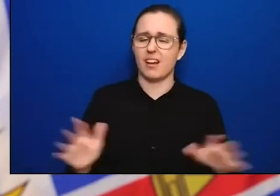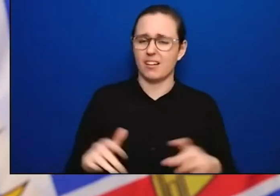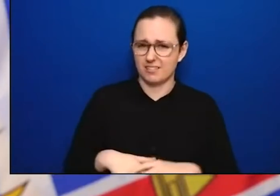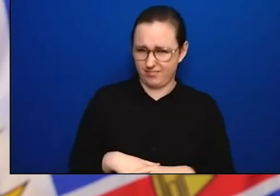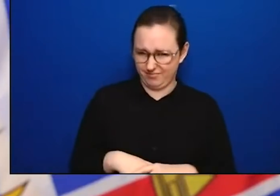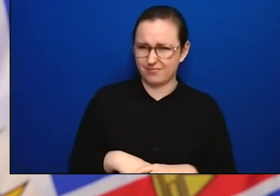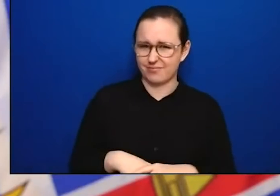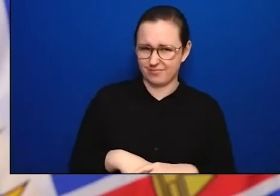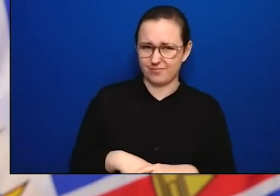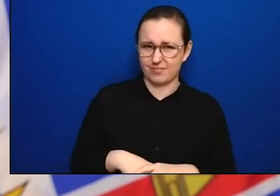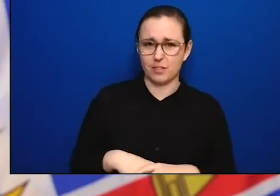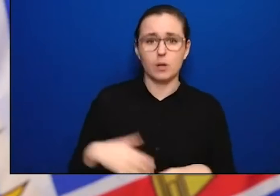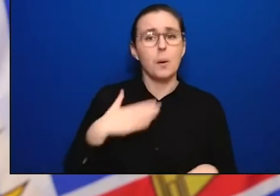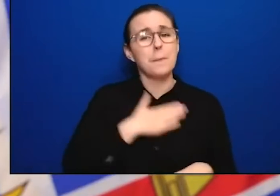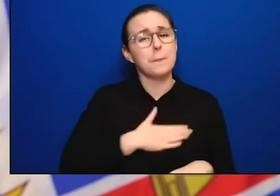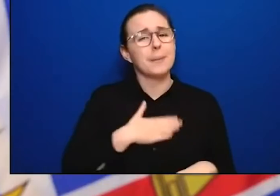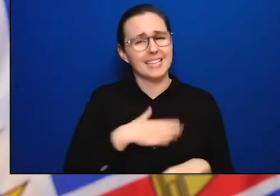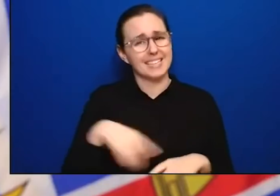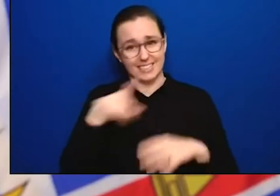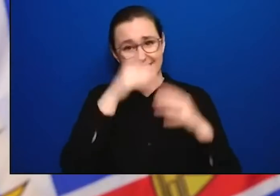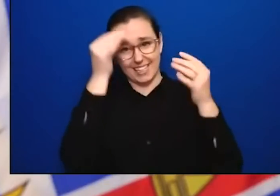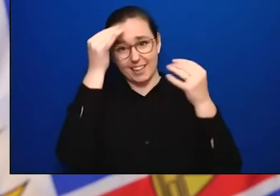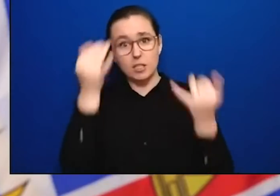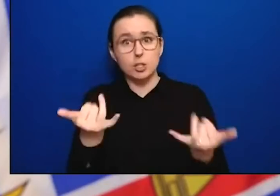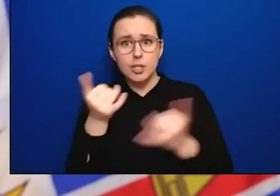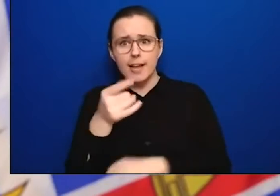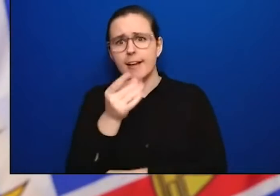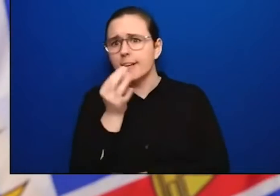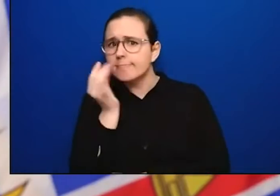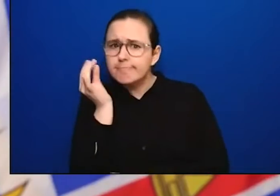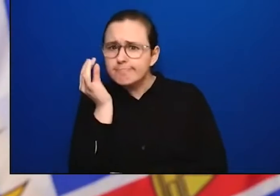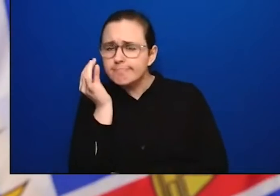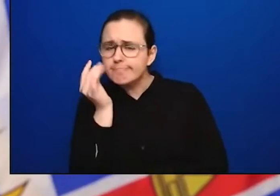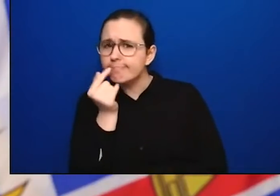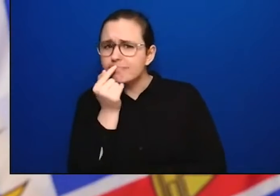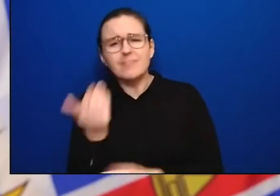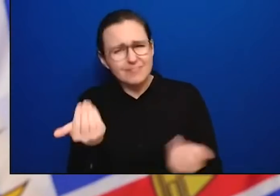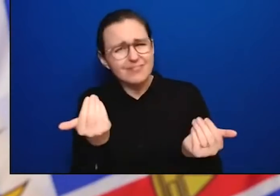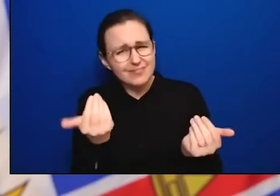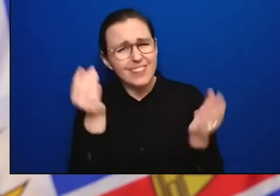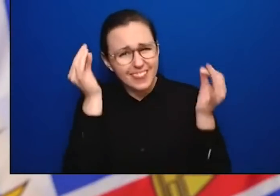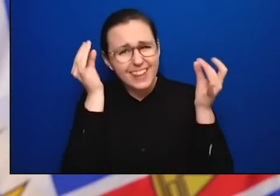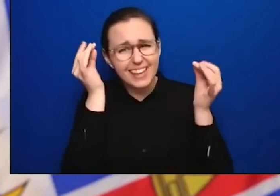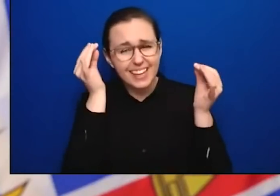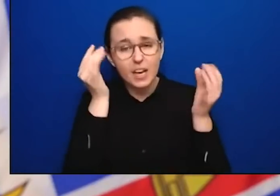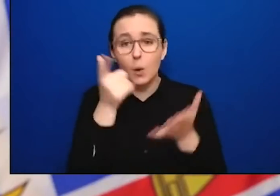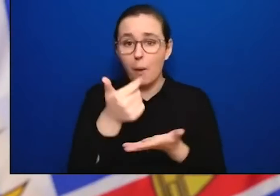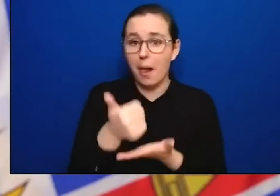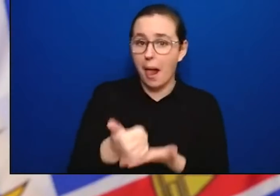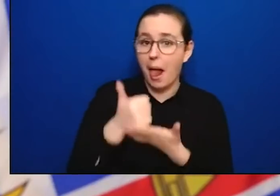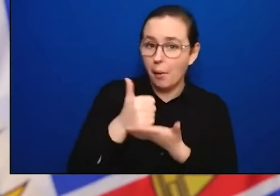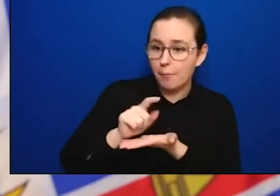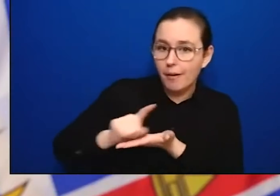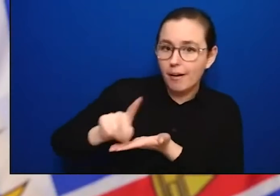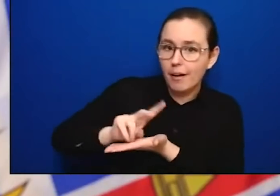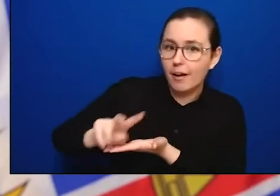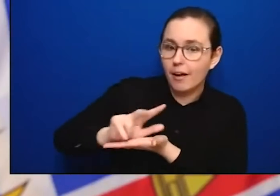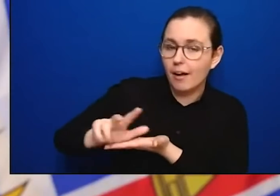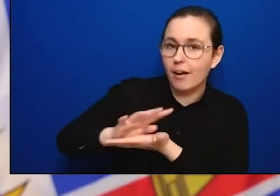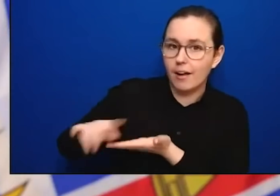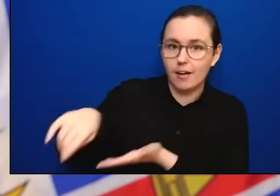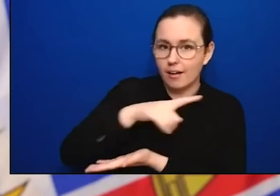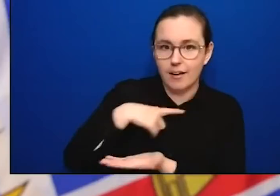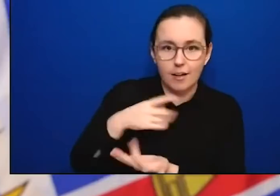vaccine anywhere in the province and get your vaccine now. Think about it today. It's going to